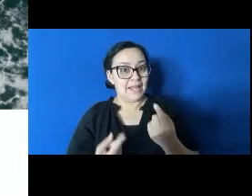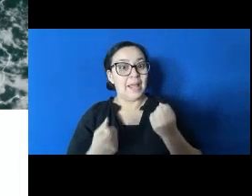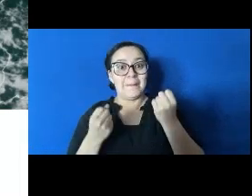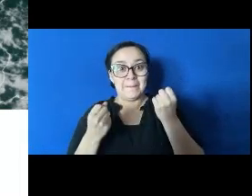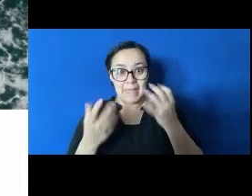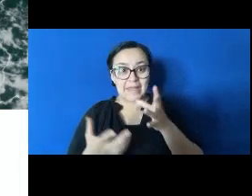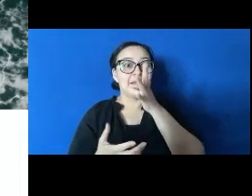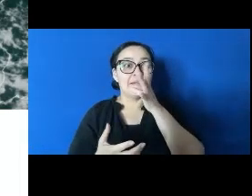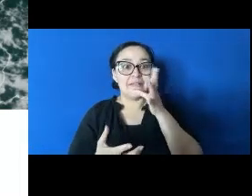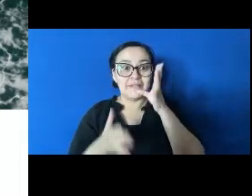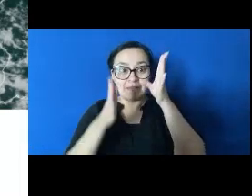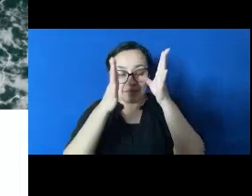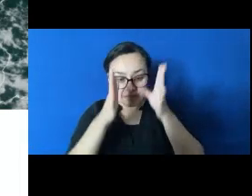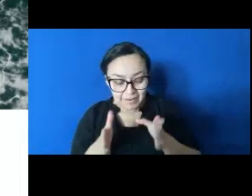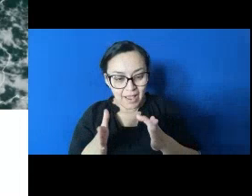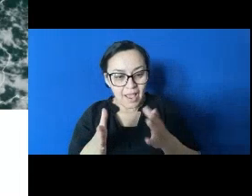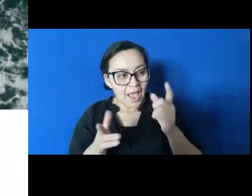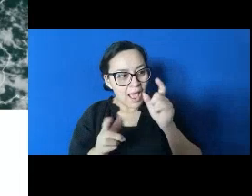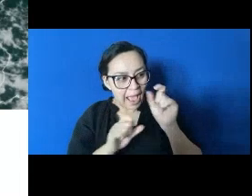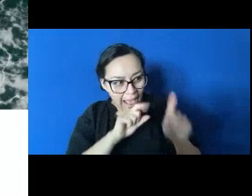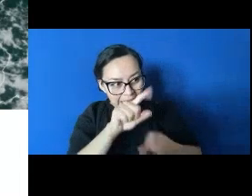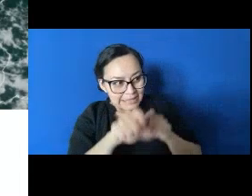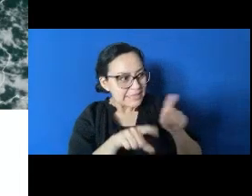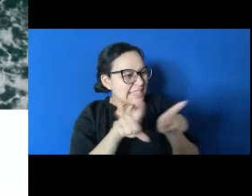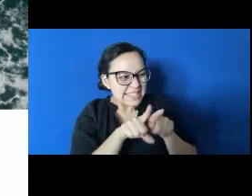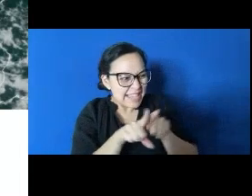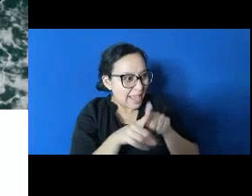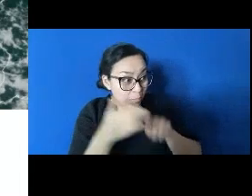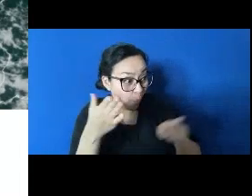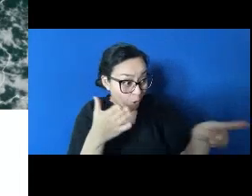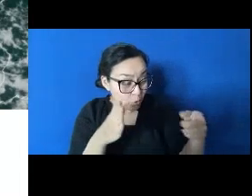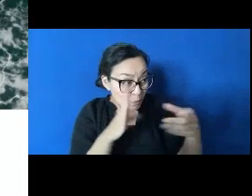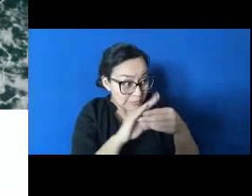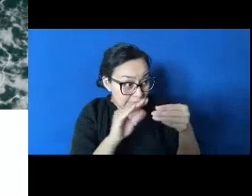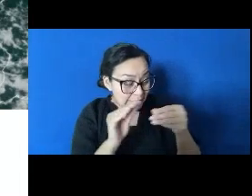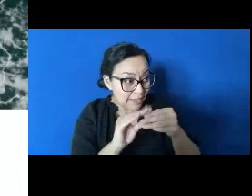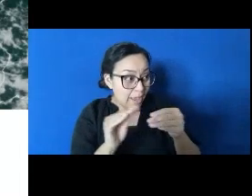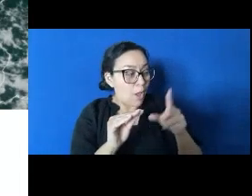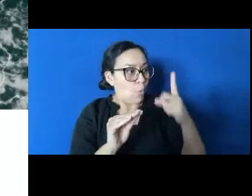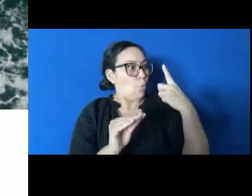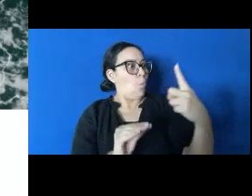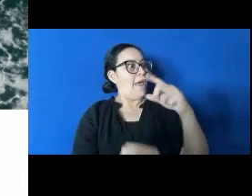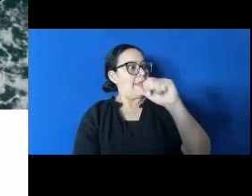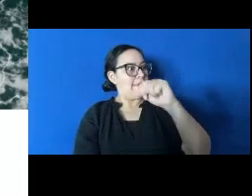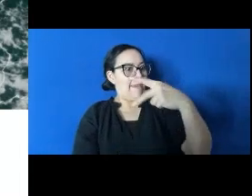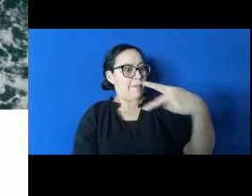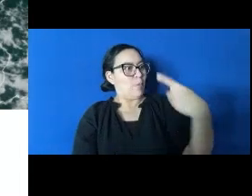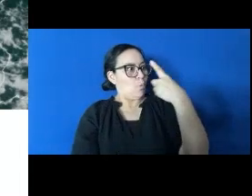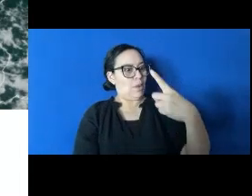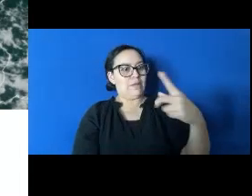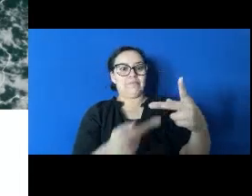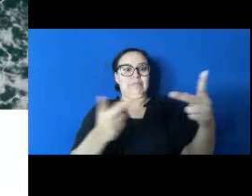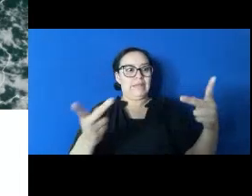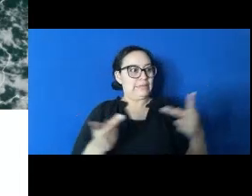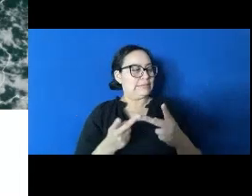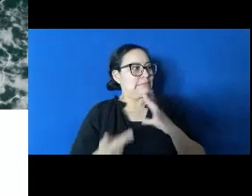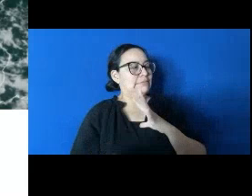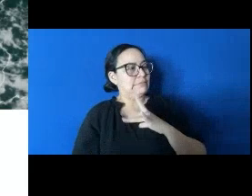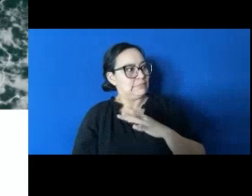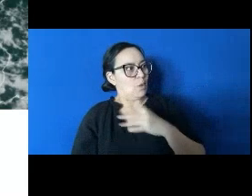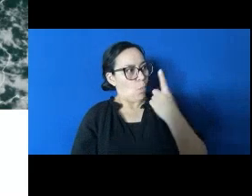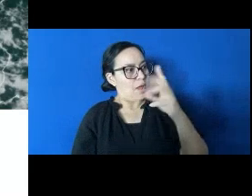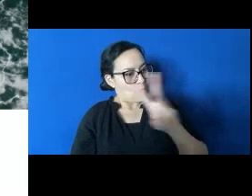have some people have come forth asking about this information that you're showing in just one